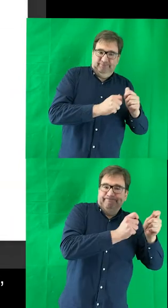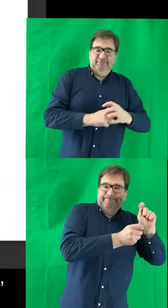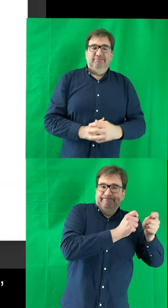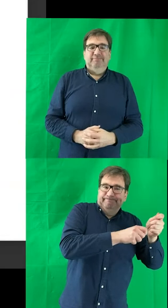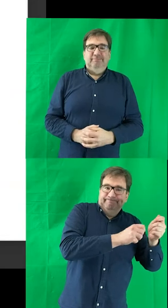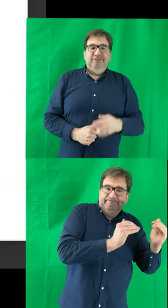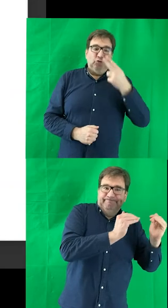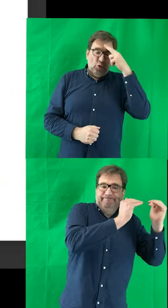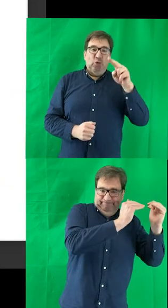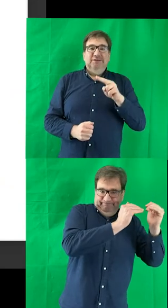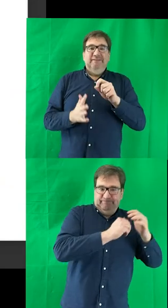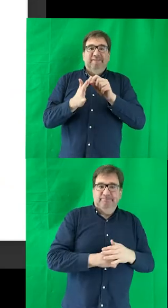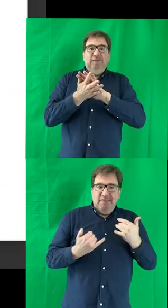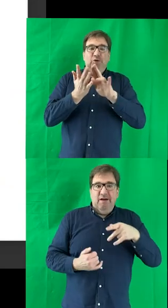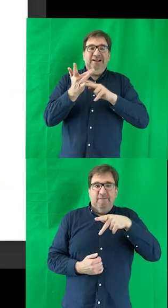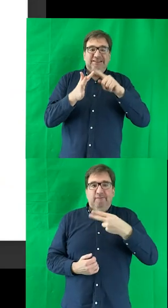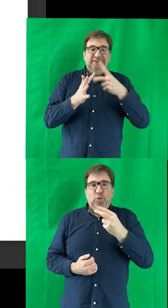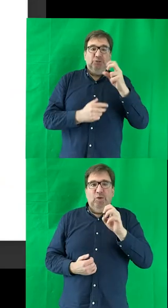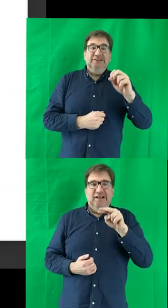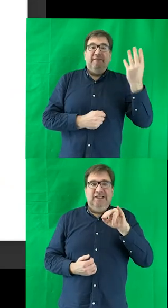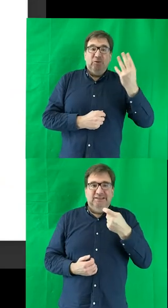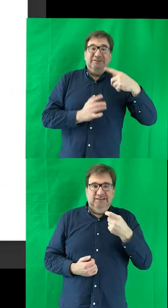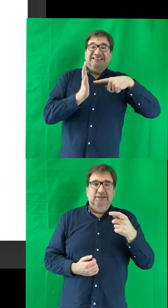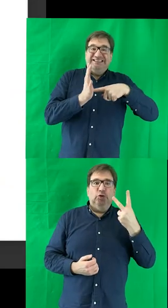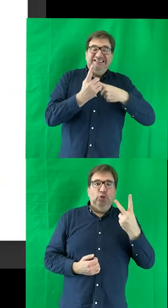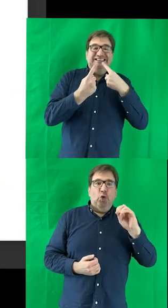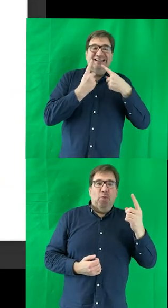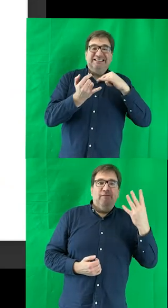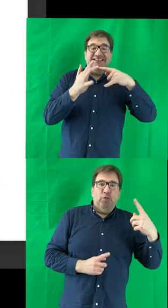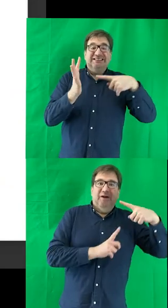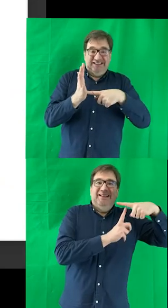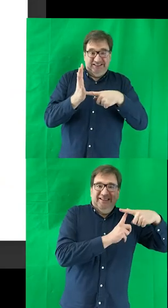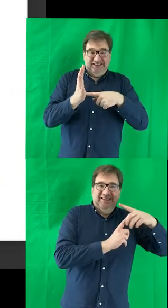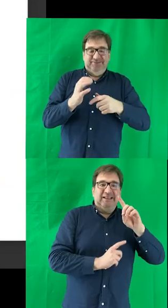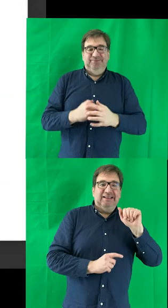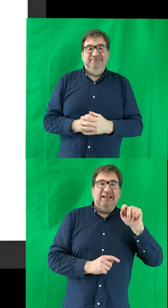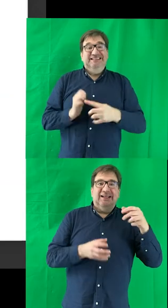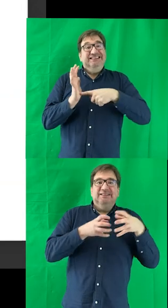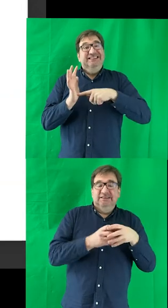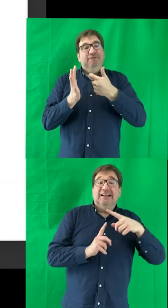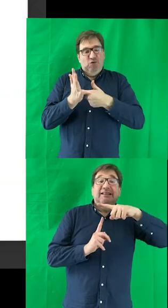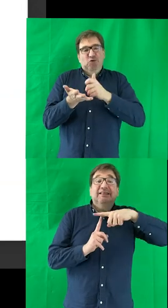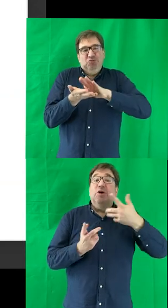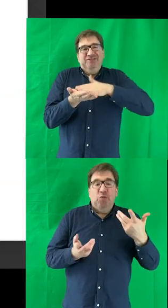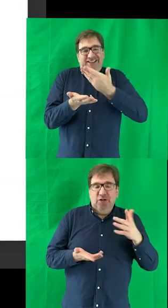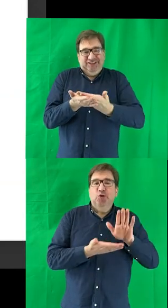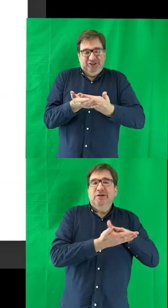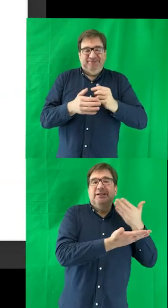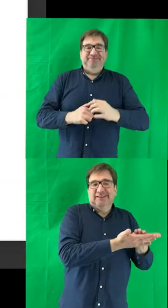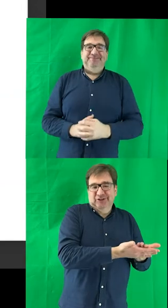Surrey, and is now called the Phoenix 2014 T dataset, T for